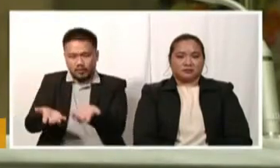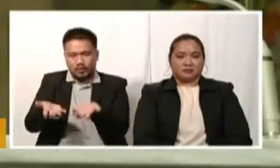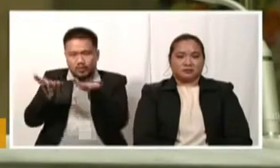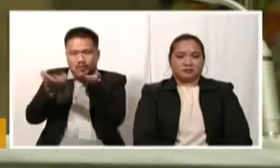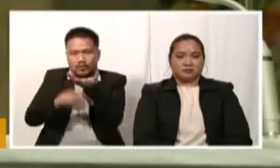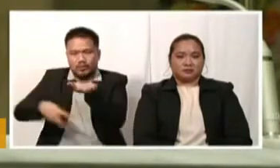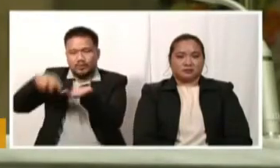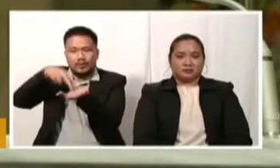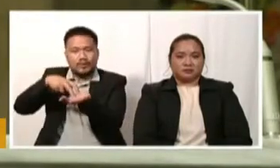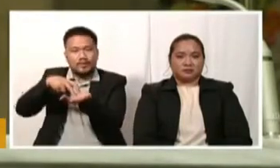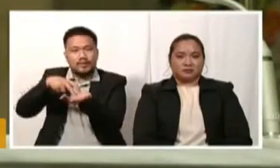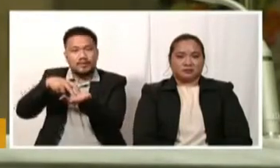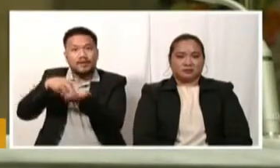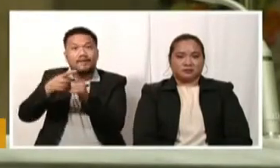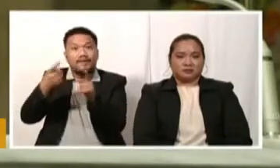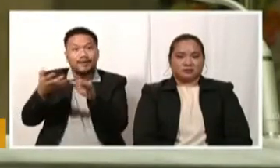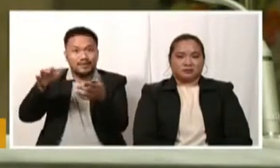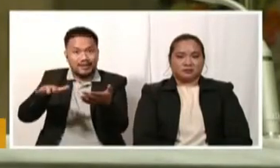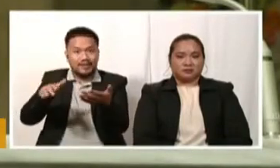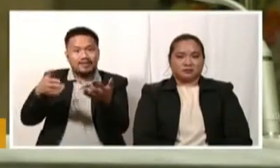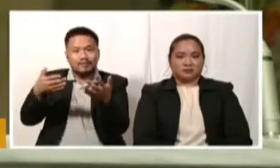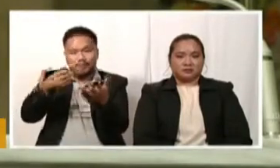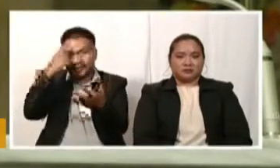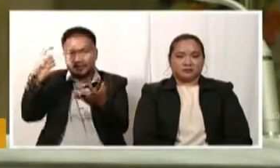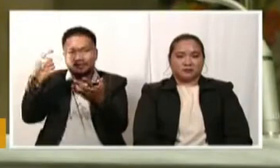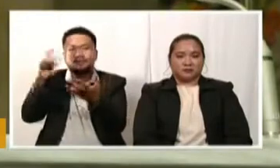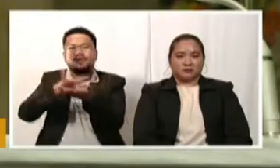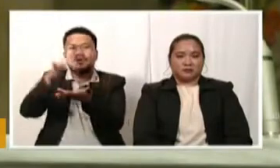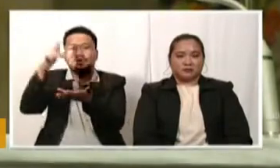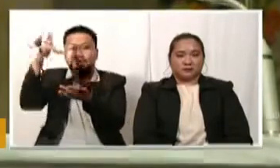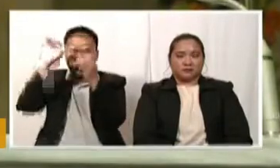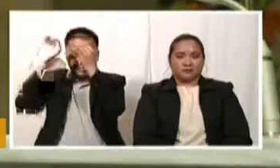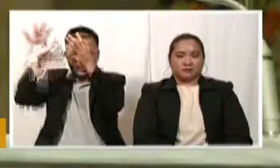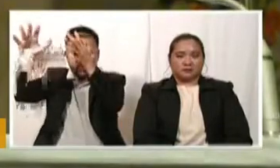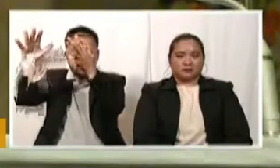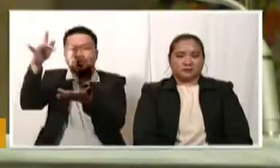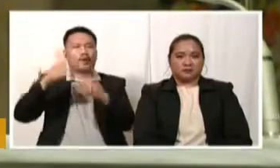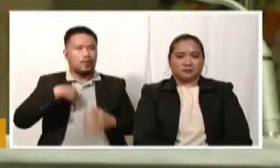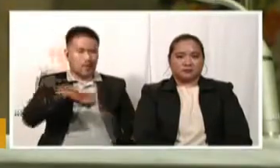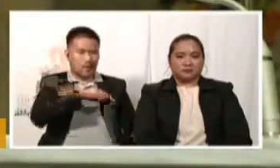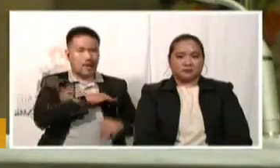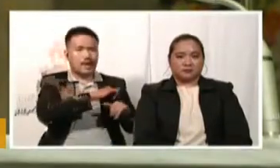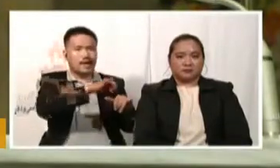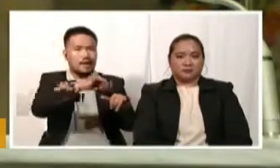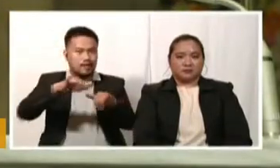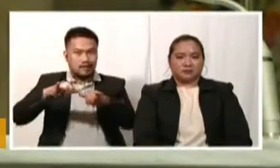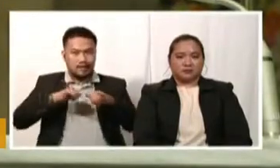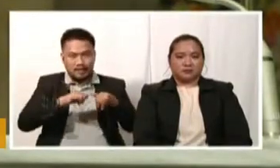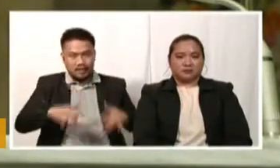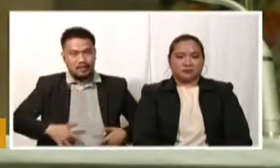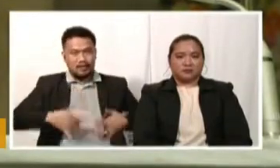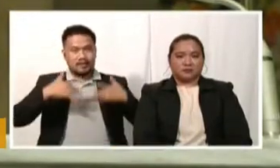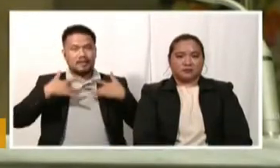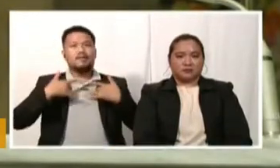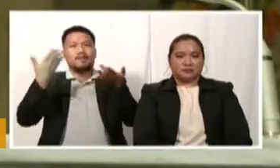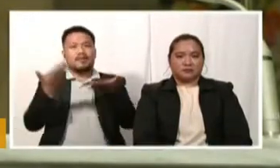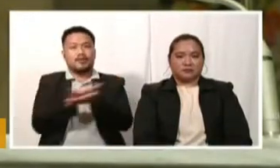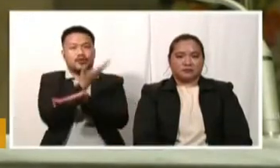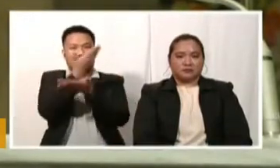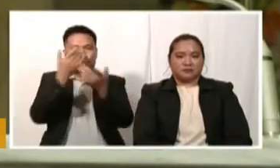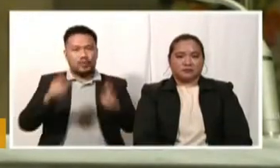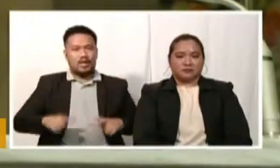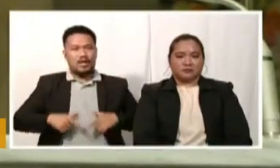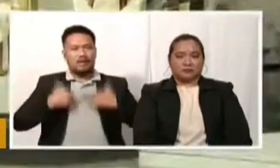the dead by the glory of the Father, we too might live in newness